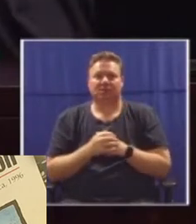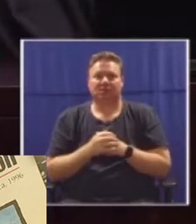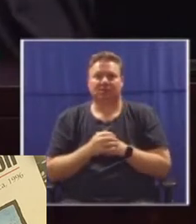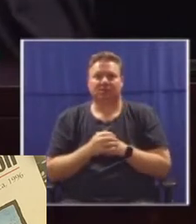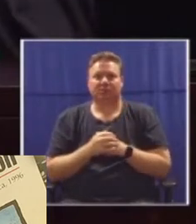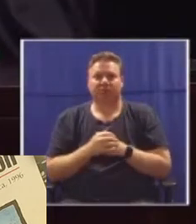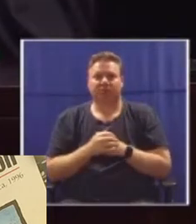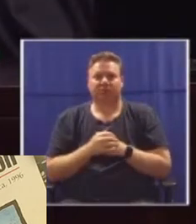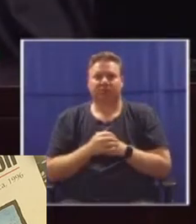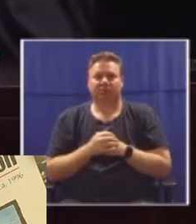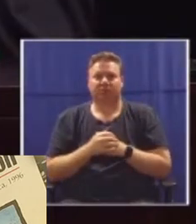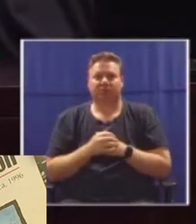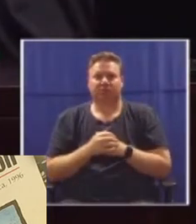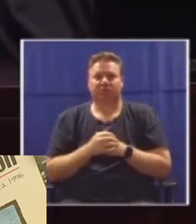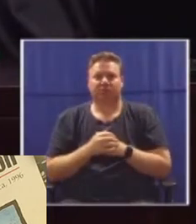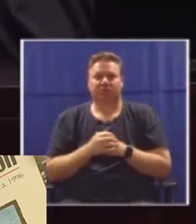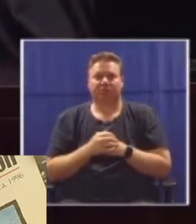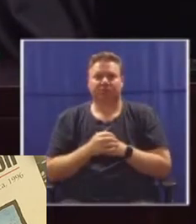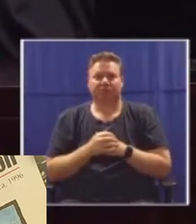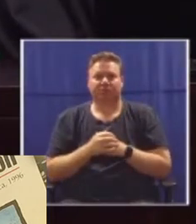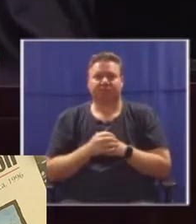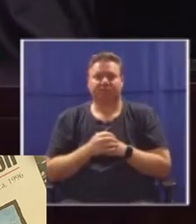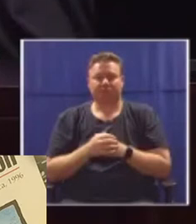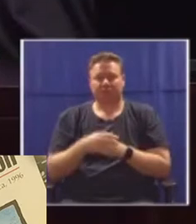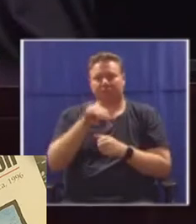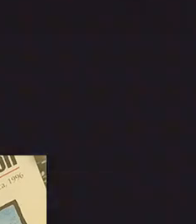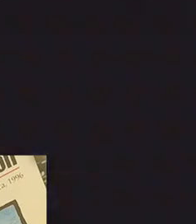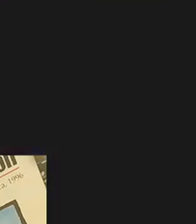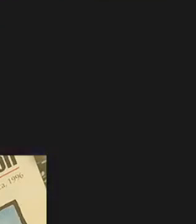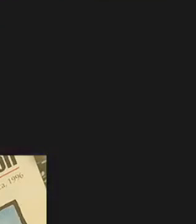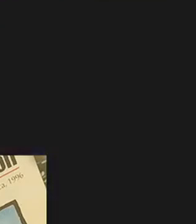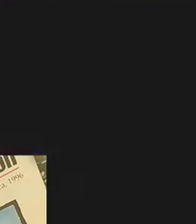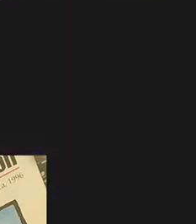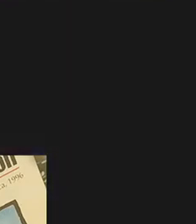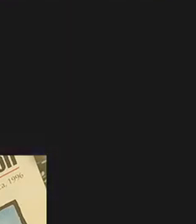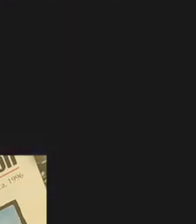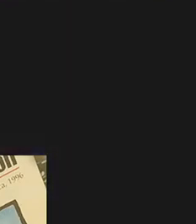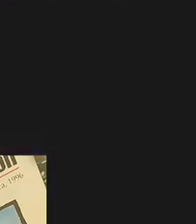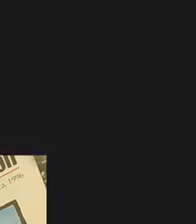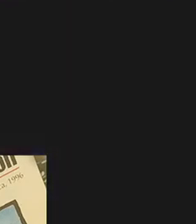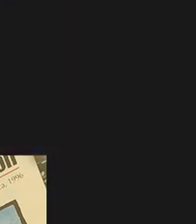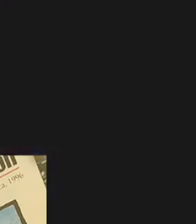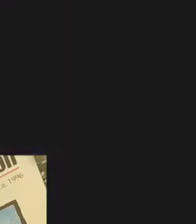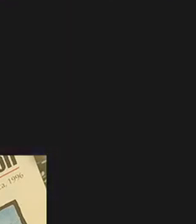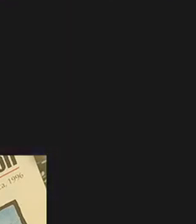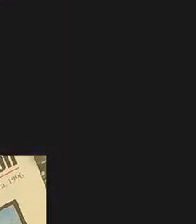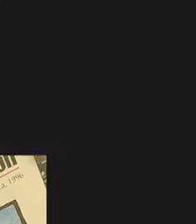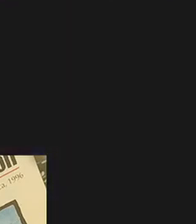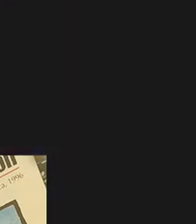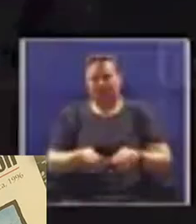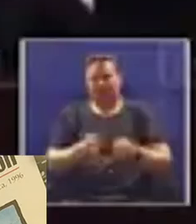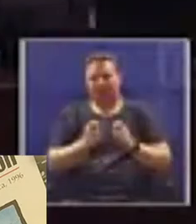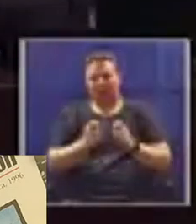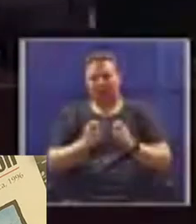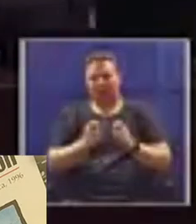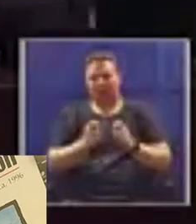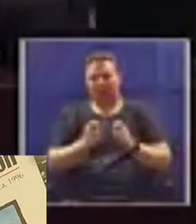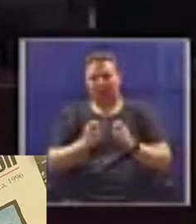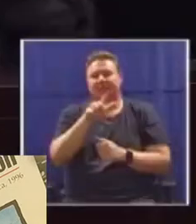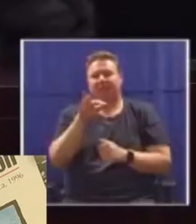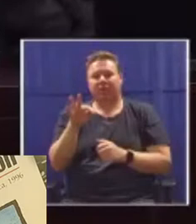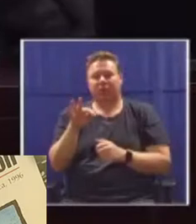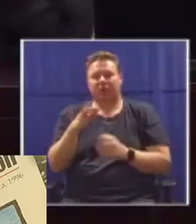Now, the IMO adopted these two protocols first in 1970 and in